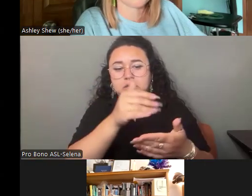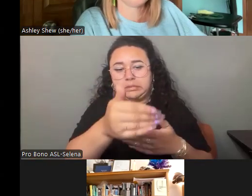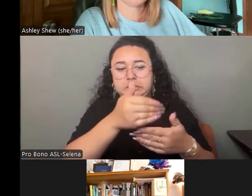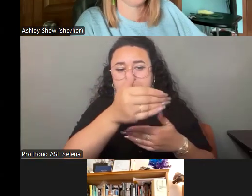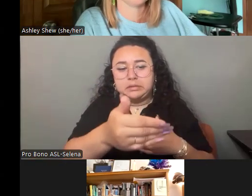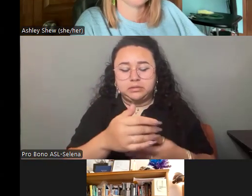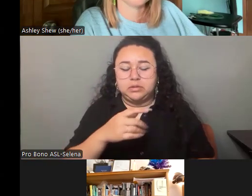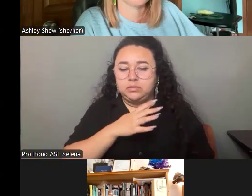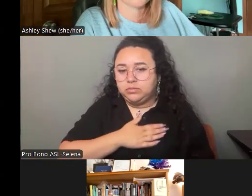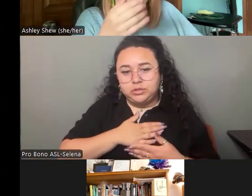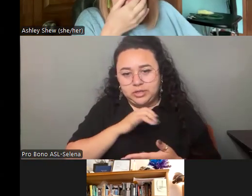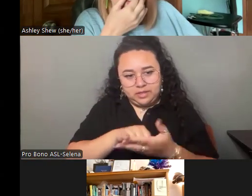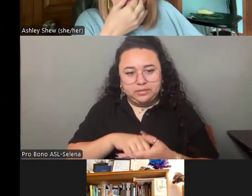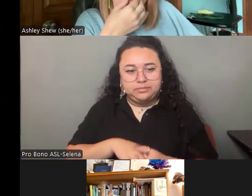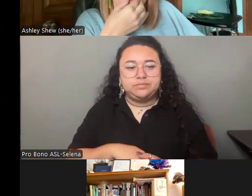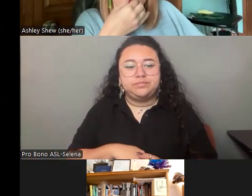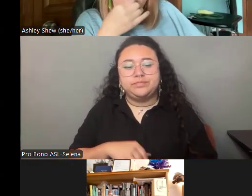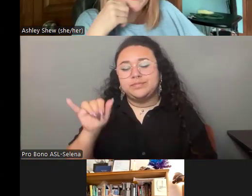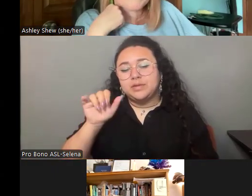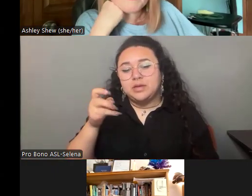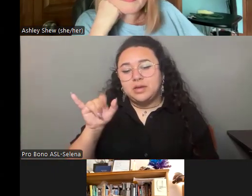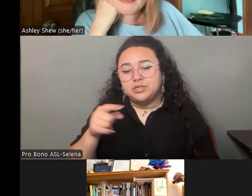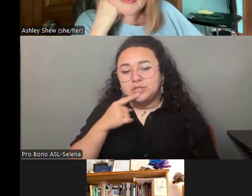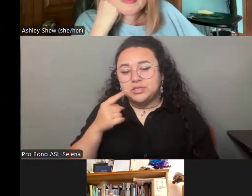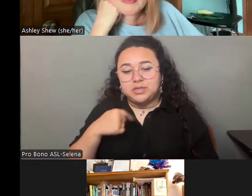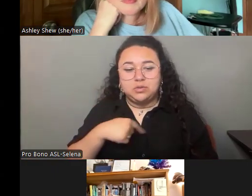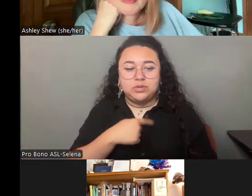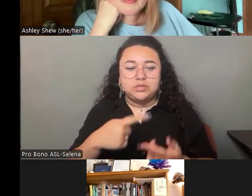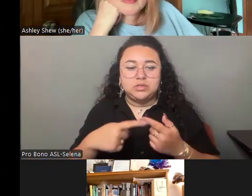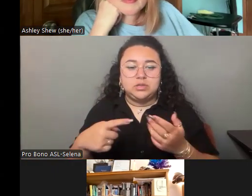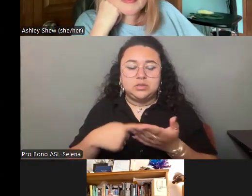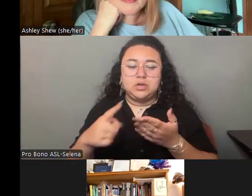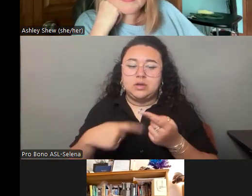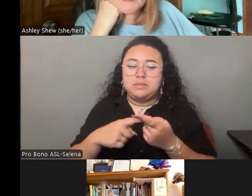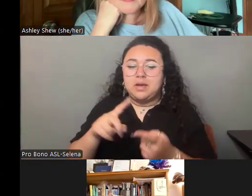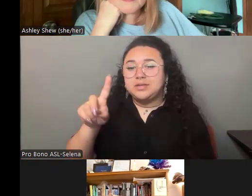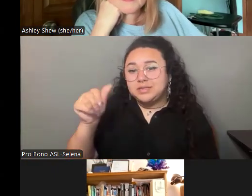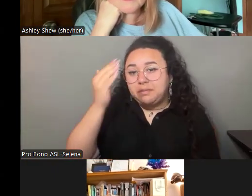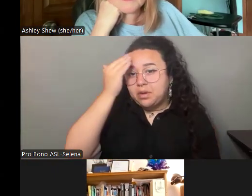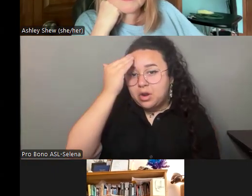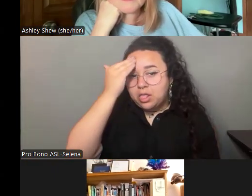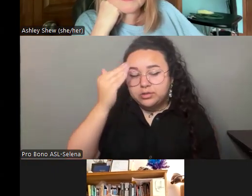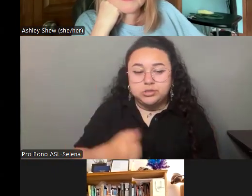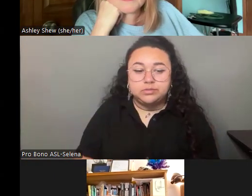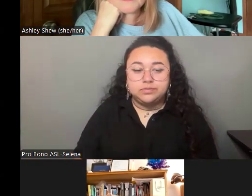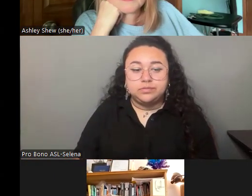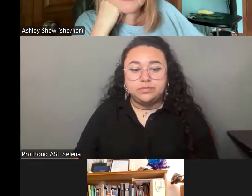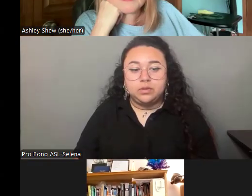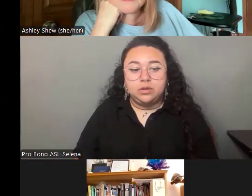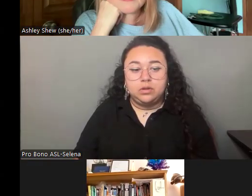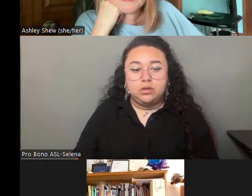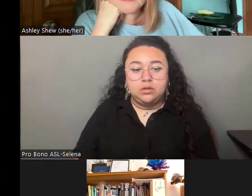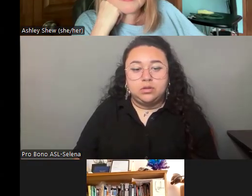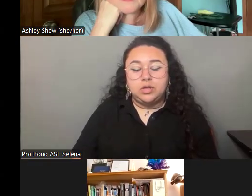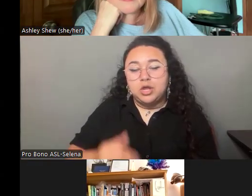that. So as Ashley said, we're going to be talking about disabled knowledges. The plural